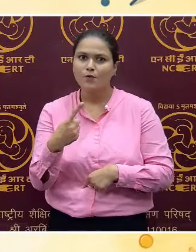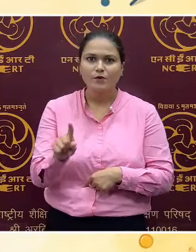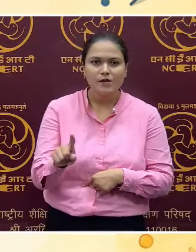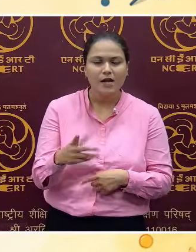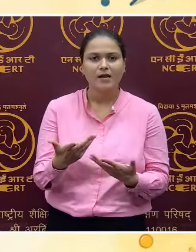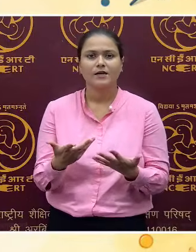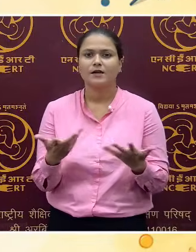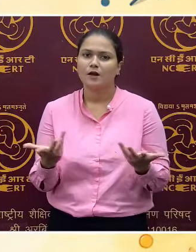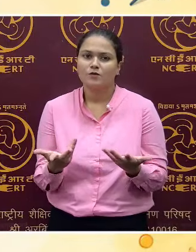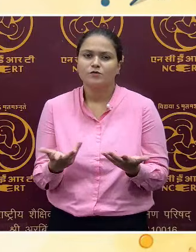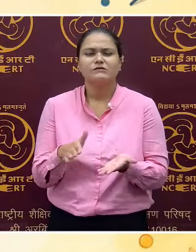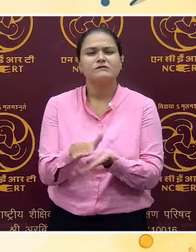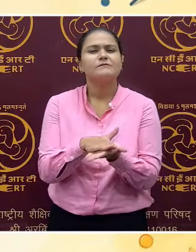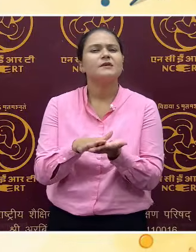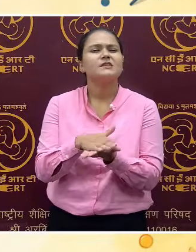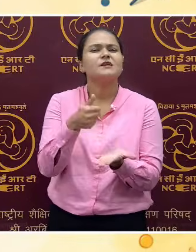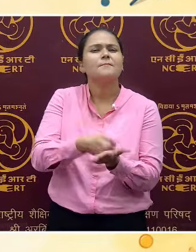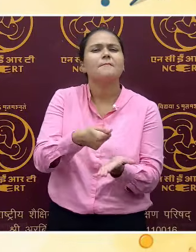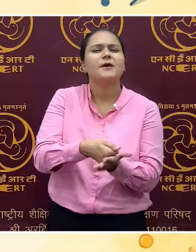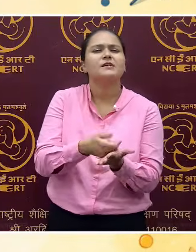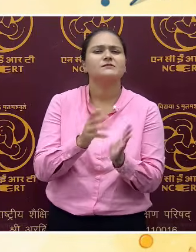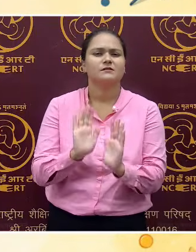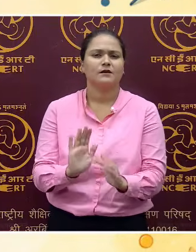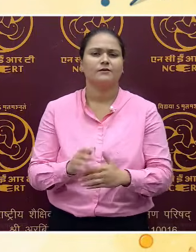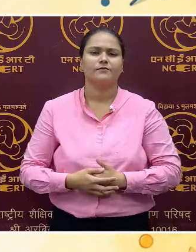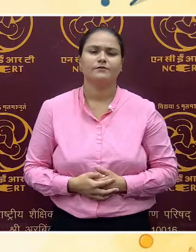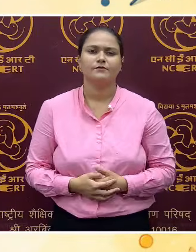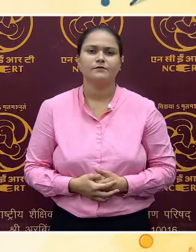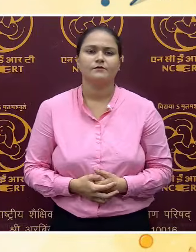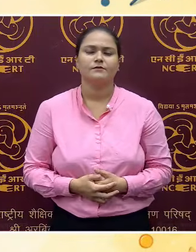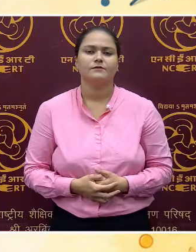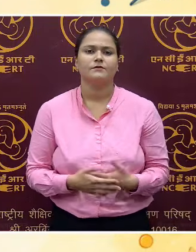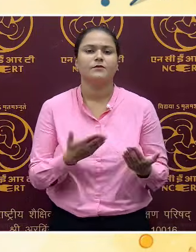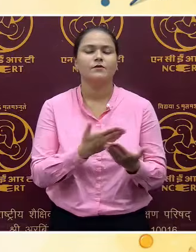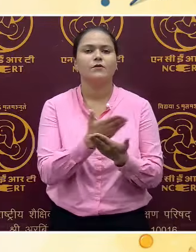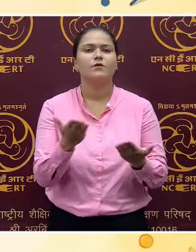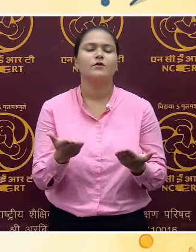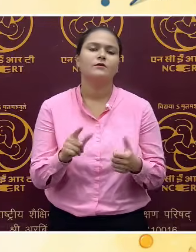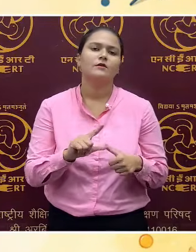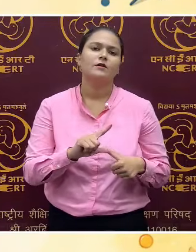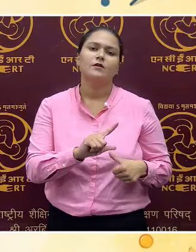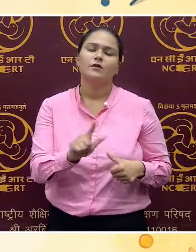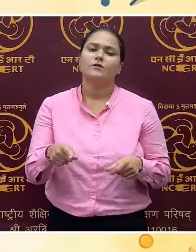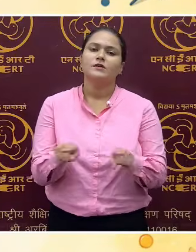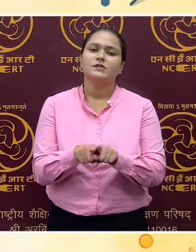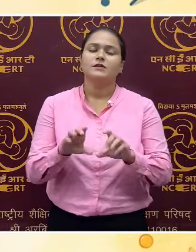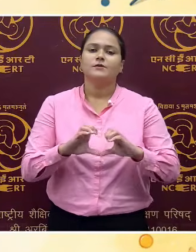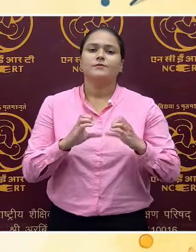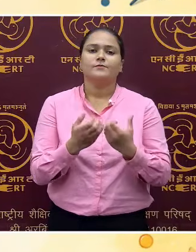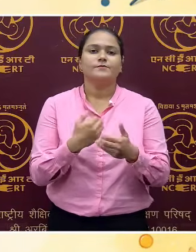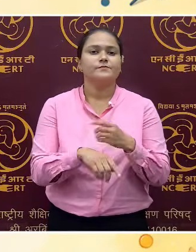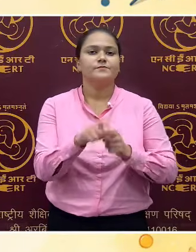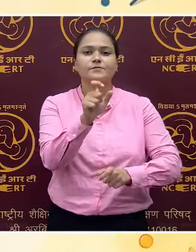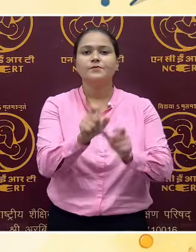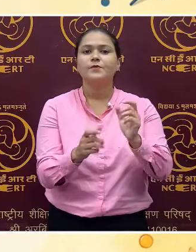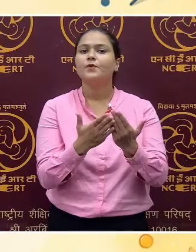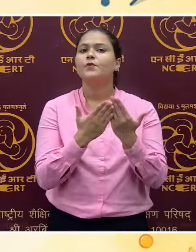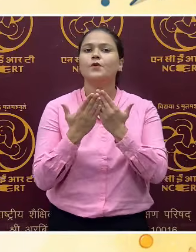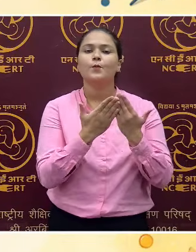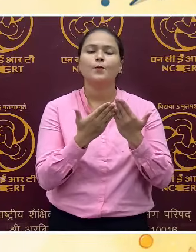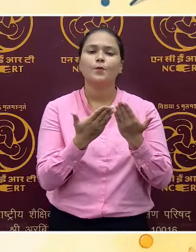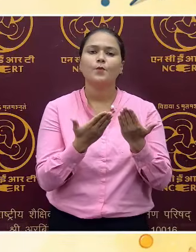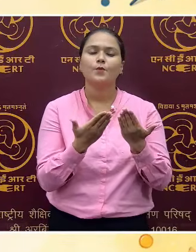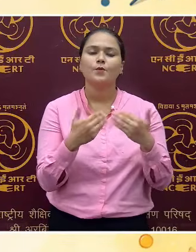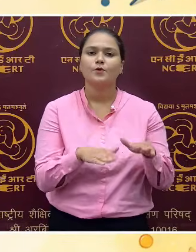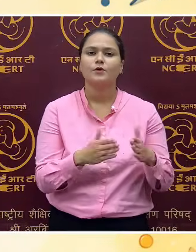primary. The primary always remains the classroom and your textbook. And this is